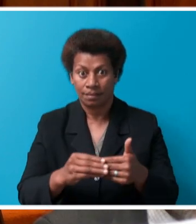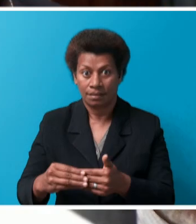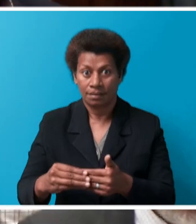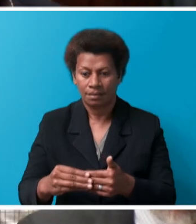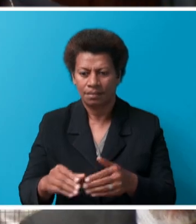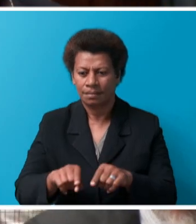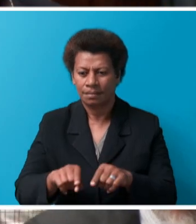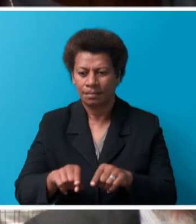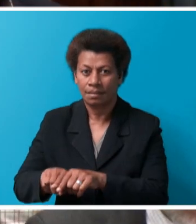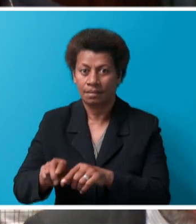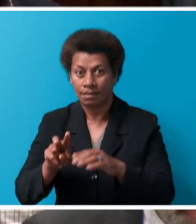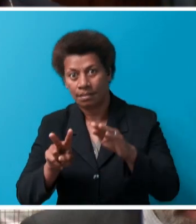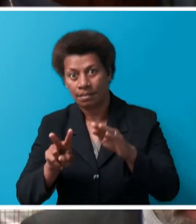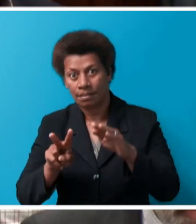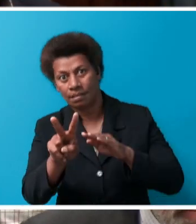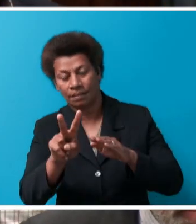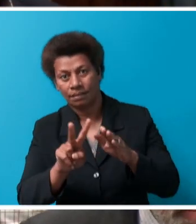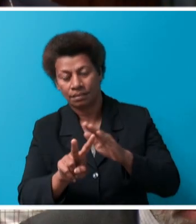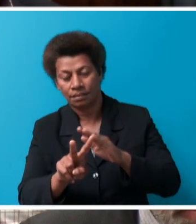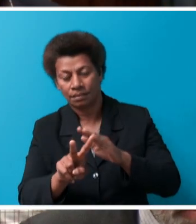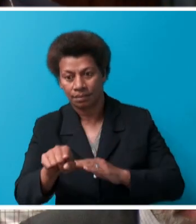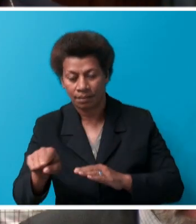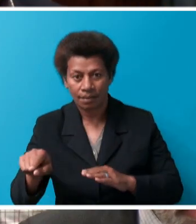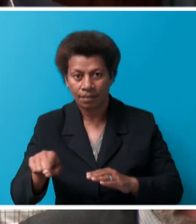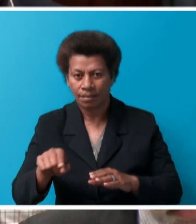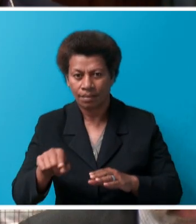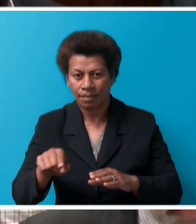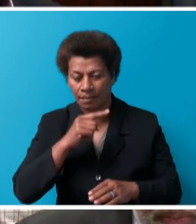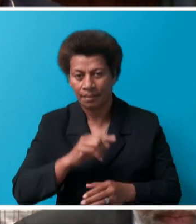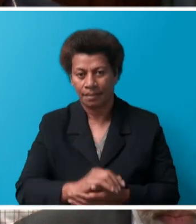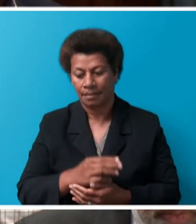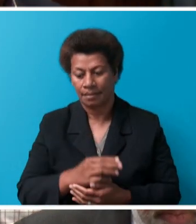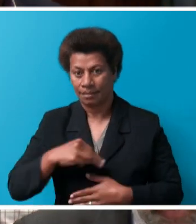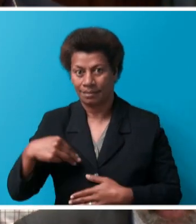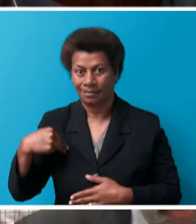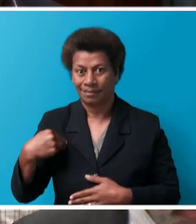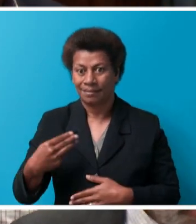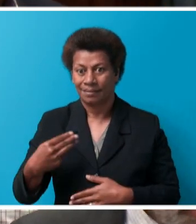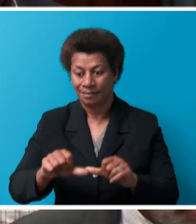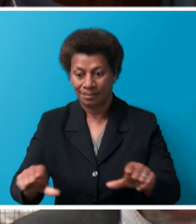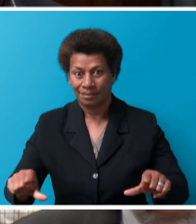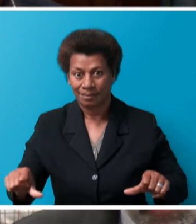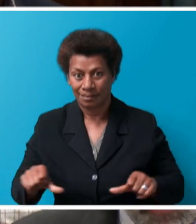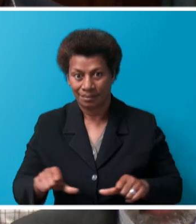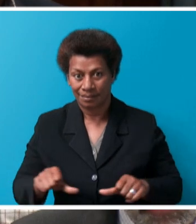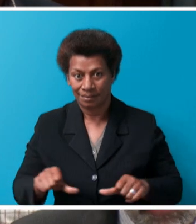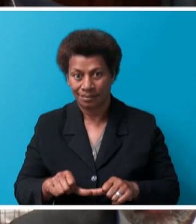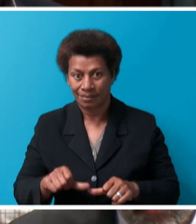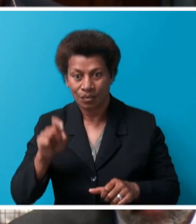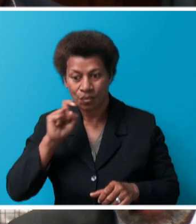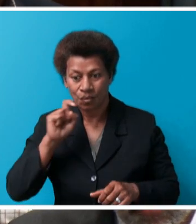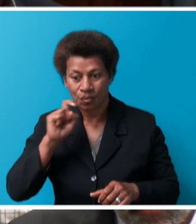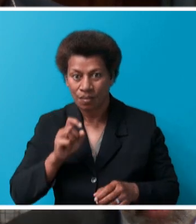people. The Ministry of Agriculture and Waterways takes that charge